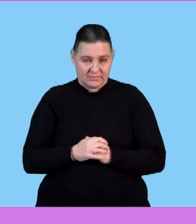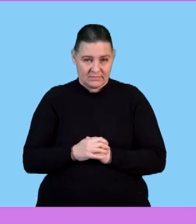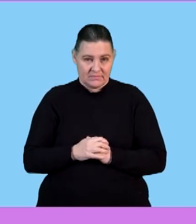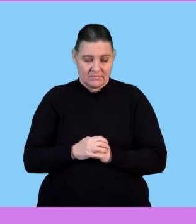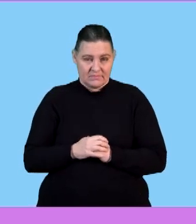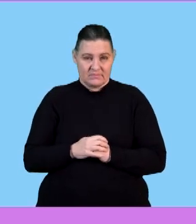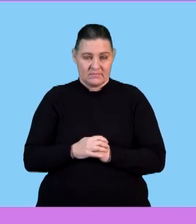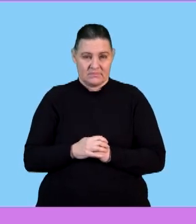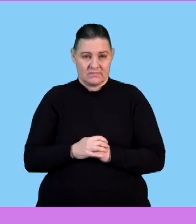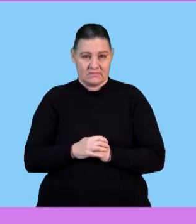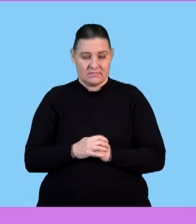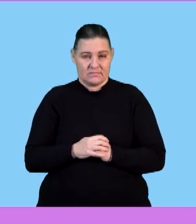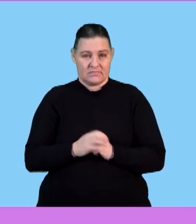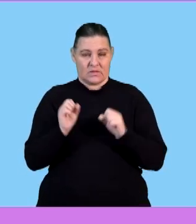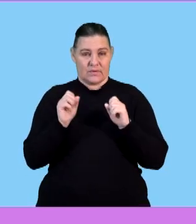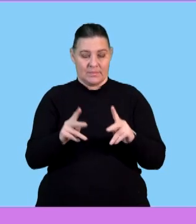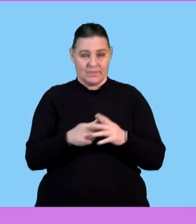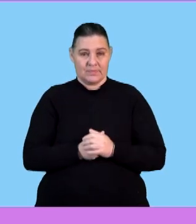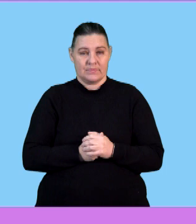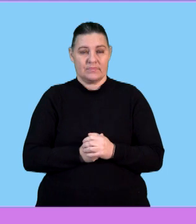prefer. Right.